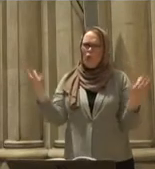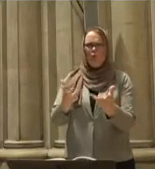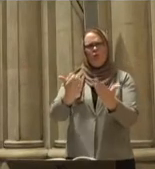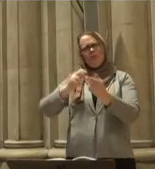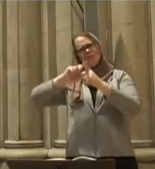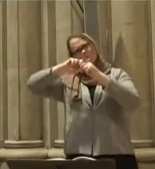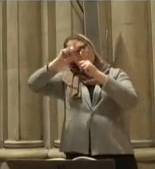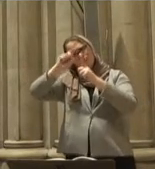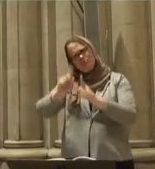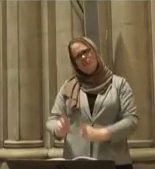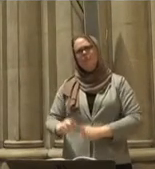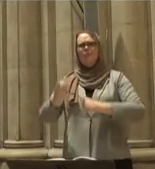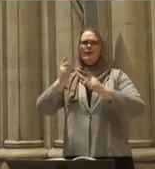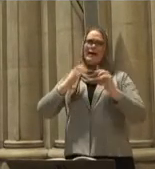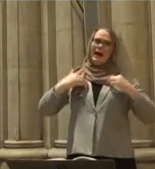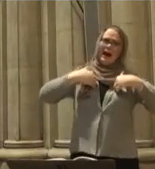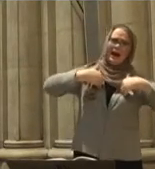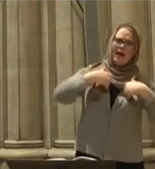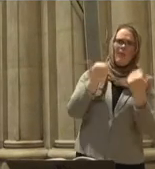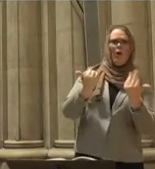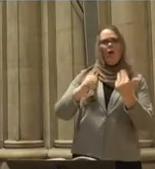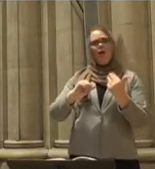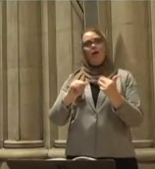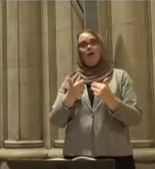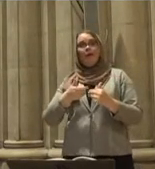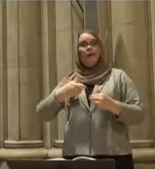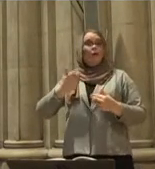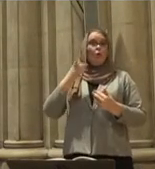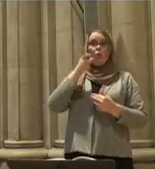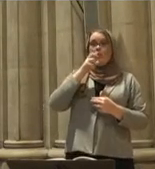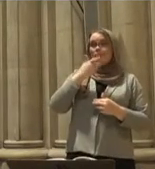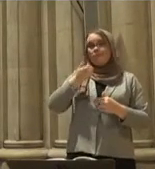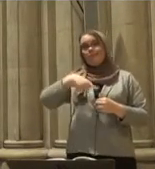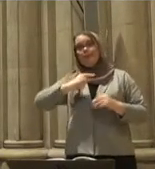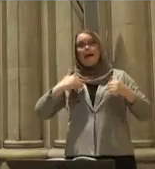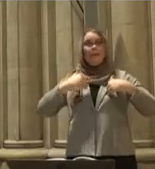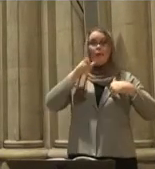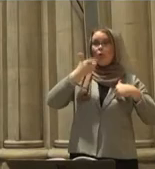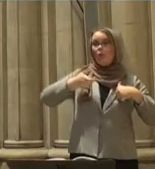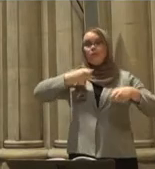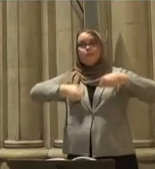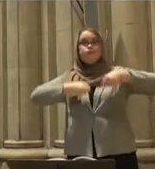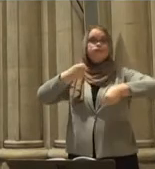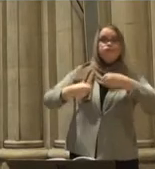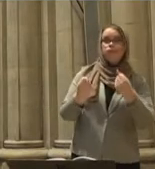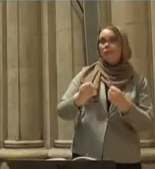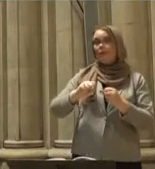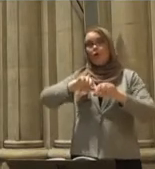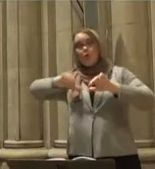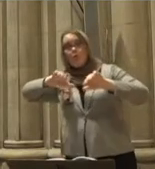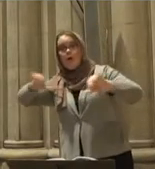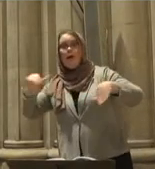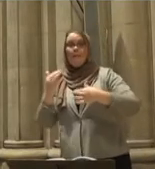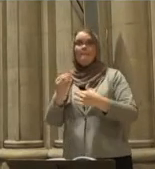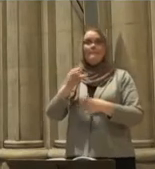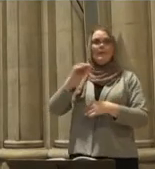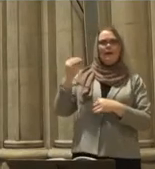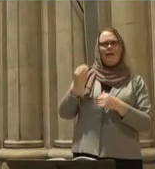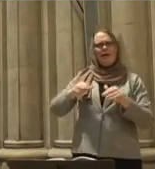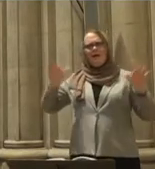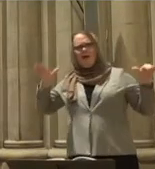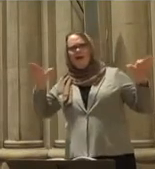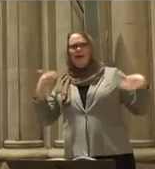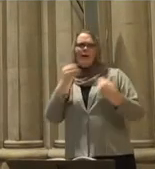the earth across the dome of the sky. So God created the sea monsters and every living creature that moves of